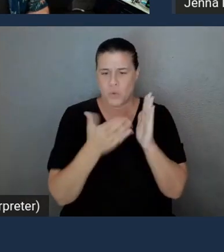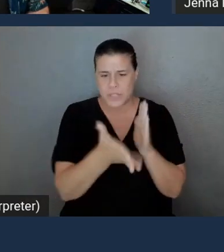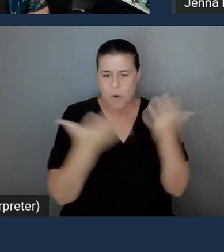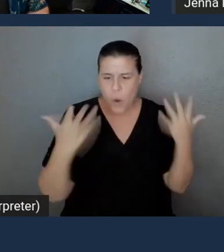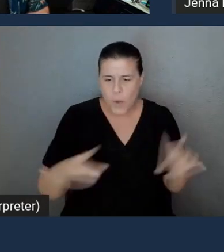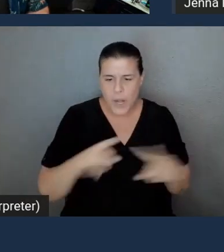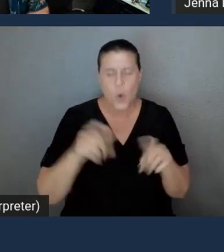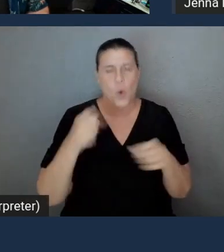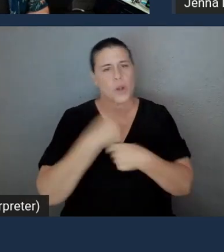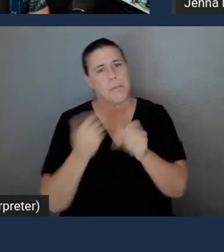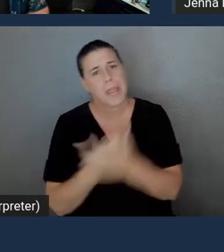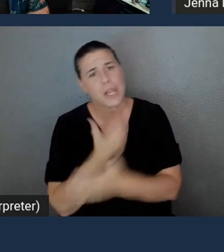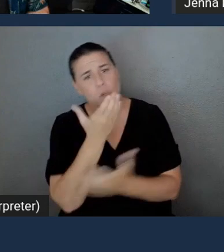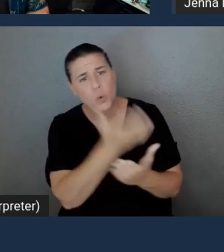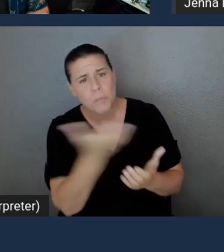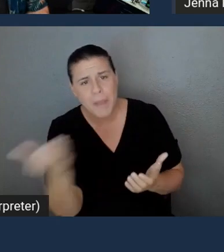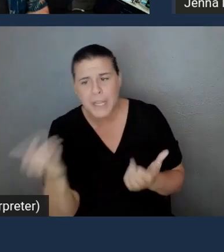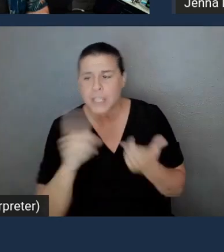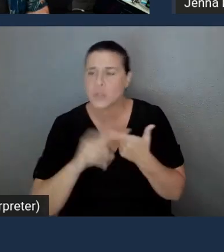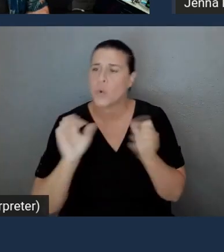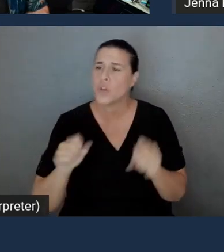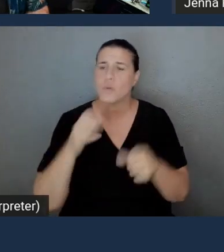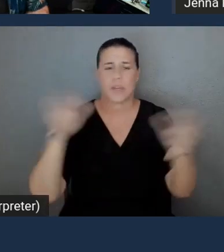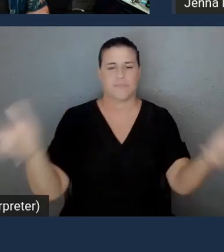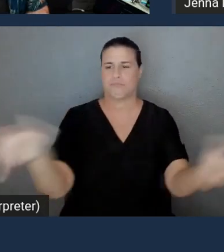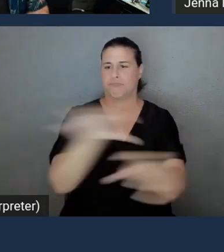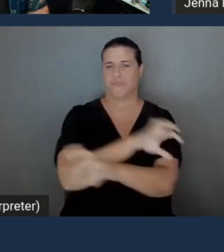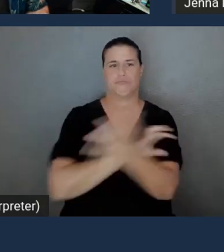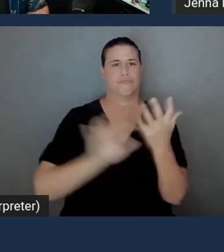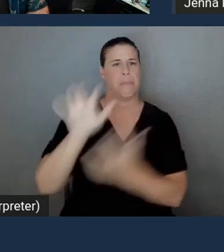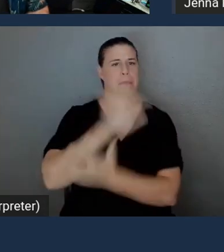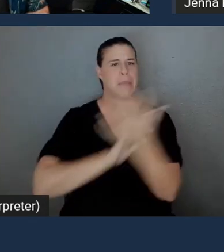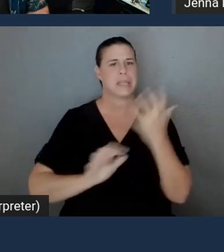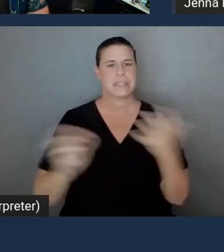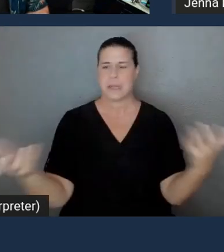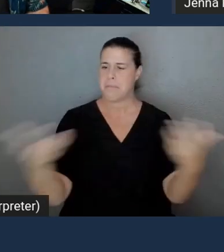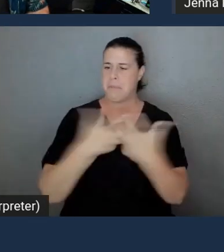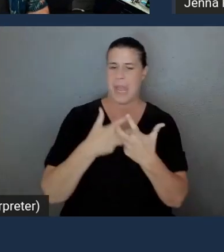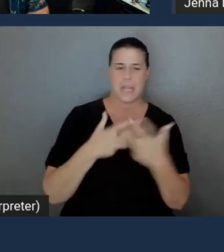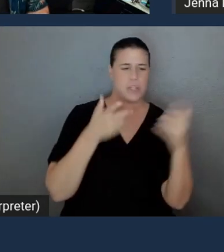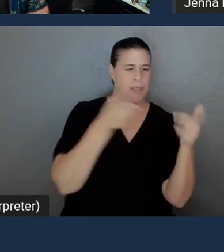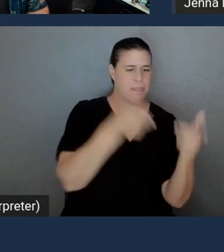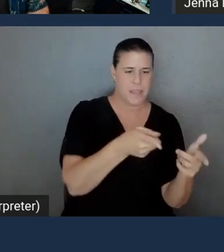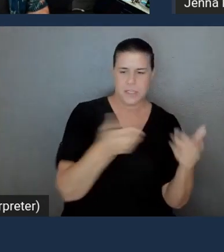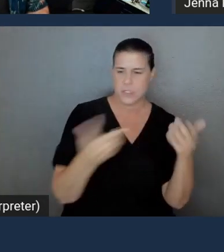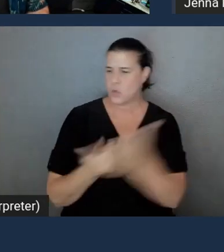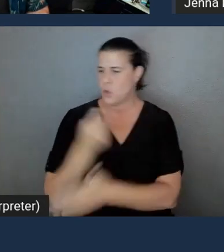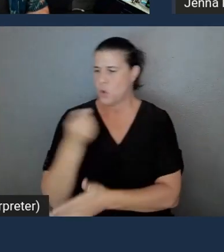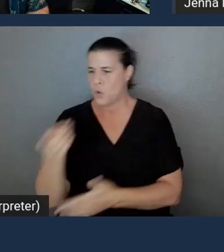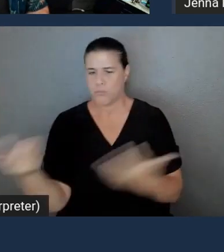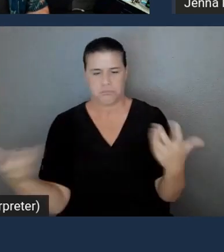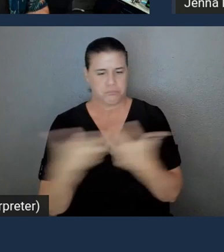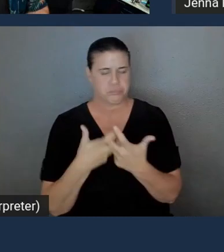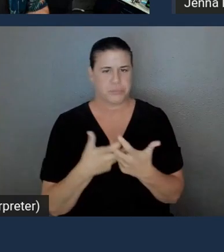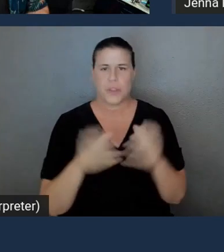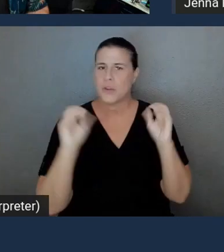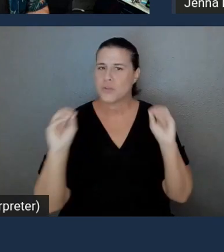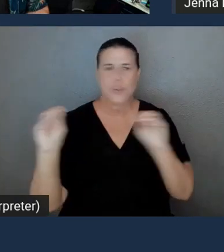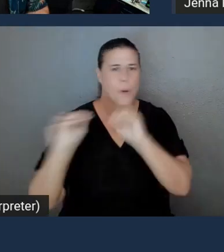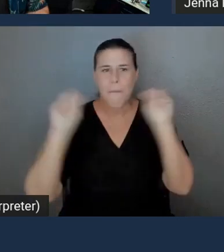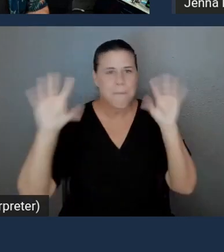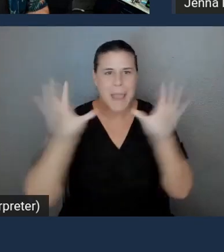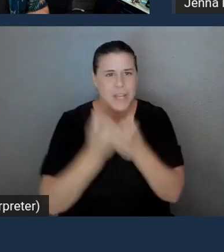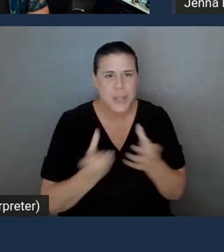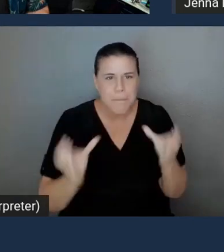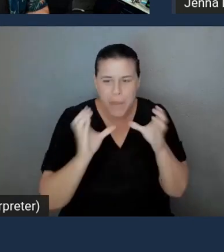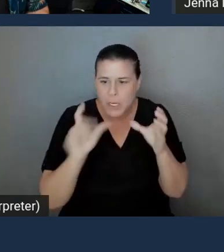new buckets, or you can mix and match existing buckets and new buckets. So there is no magic bucket that you have to create